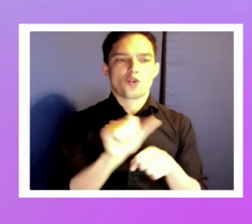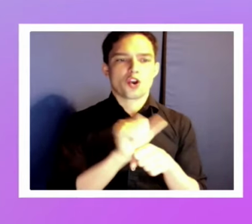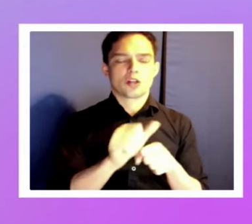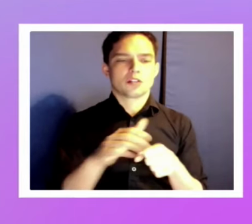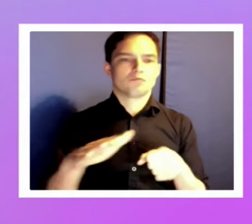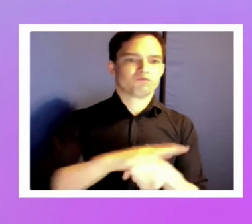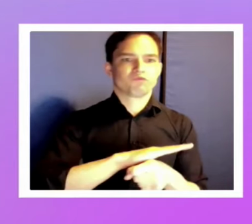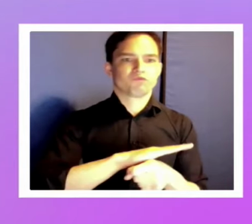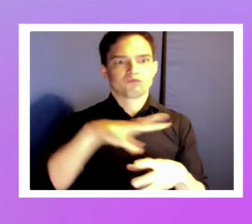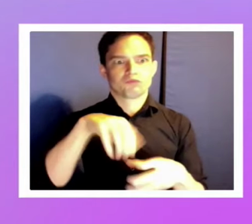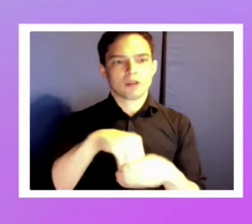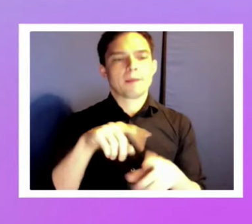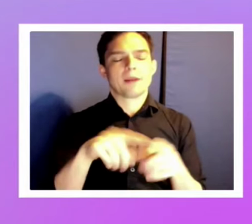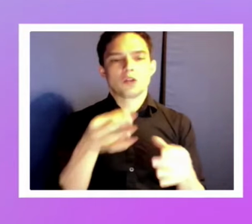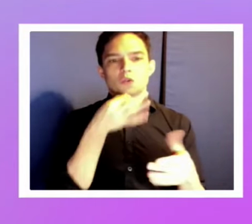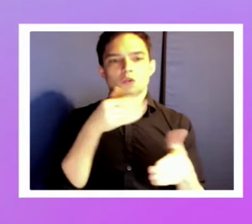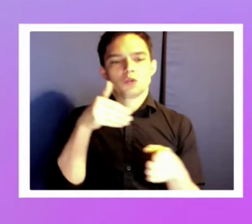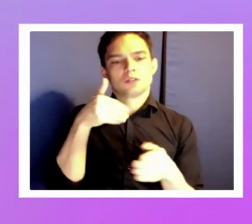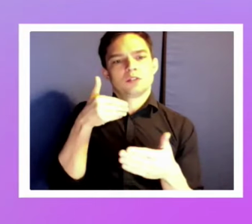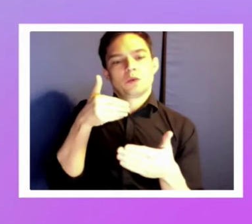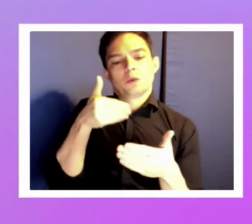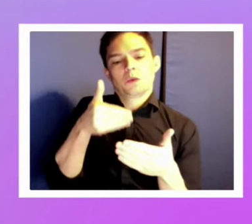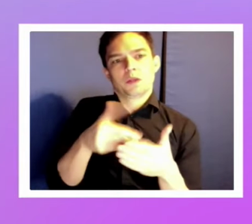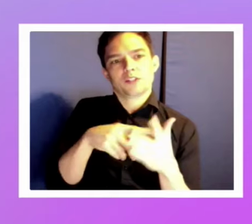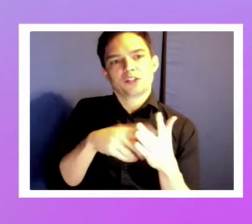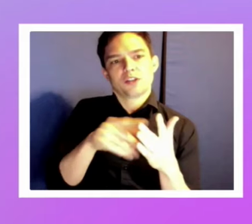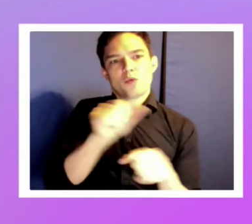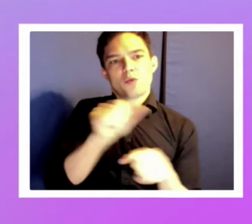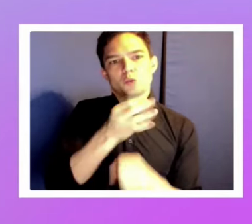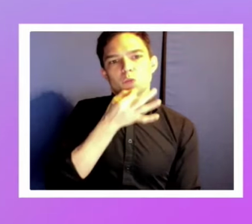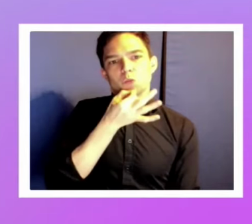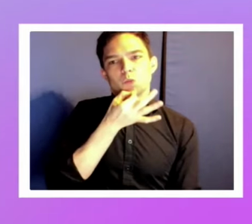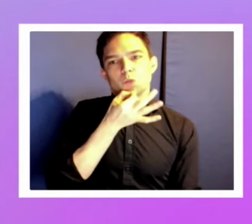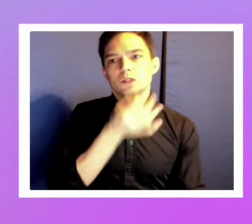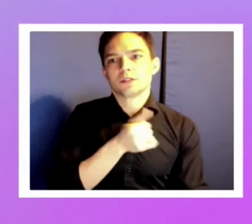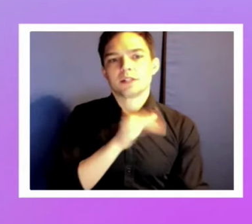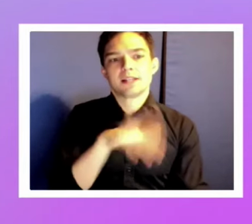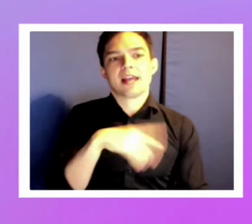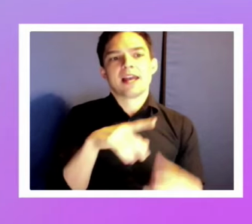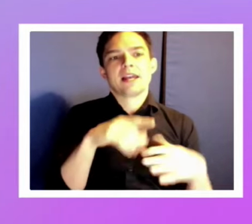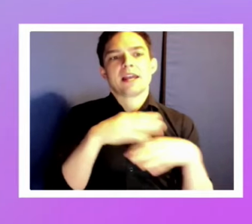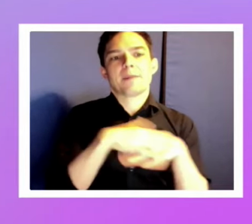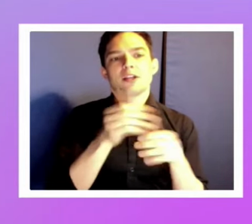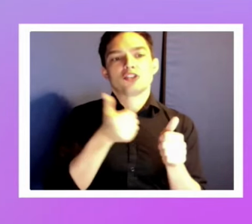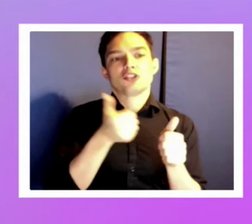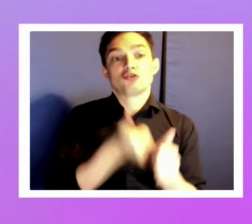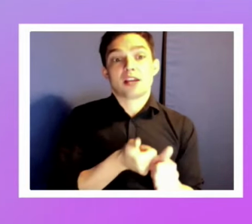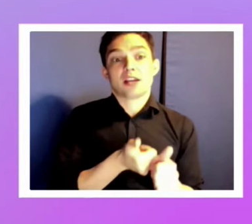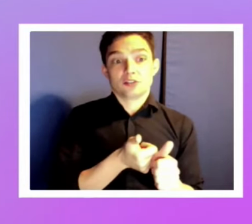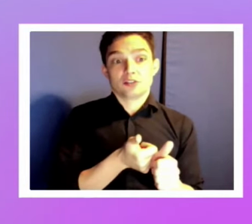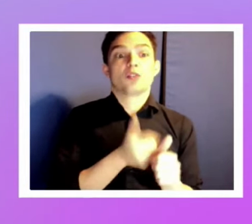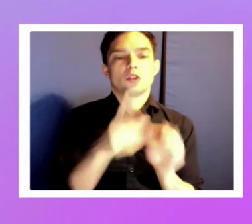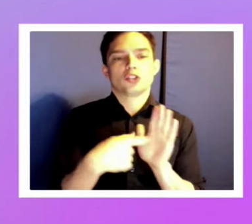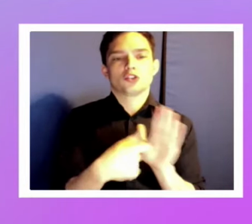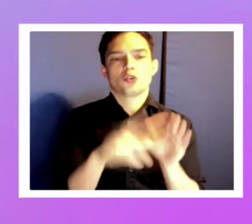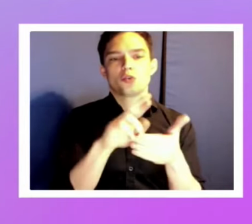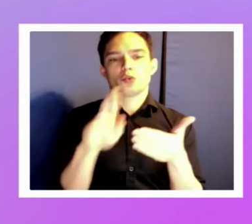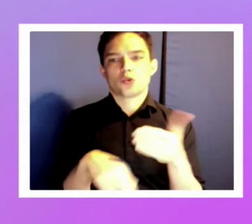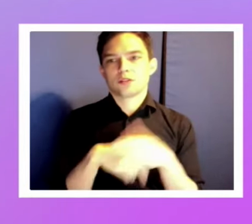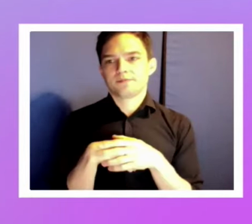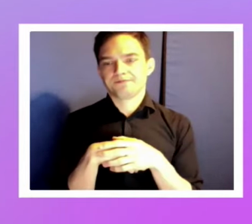we are at the verge of starting to do that. This implementation tracker will show the results